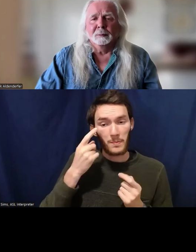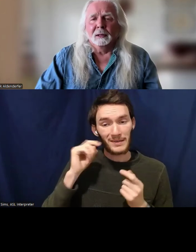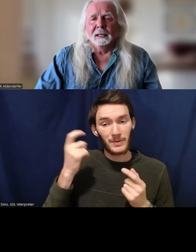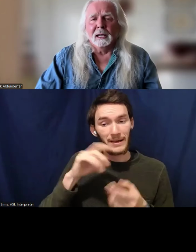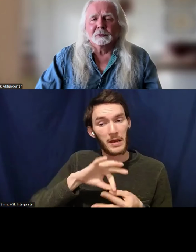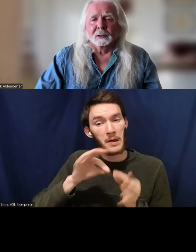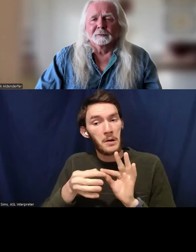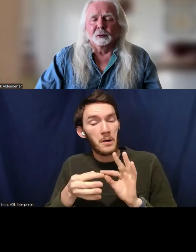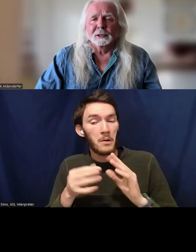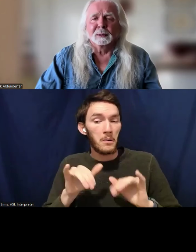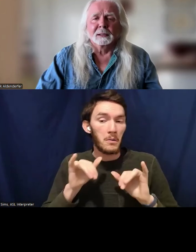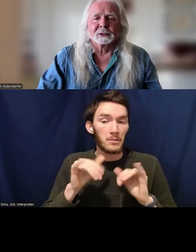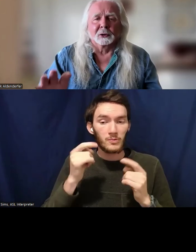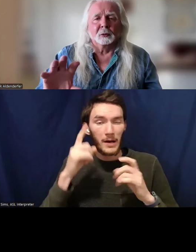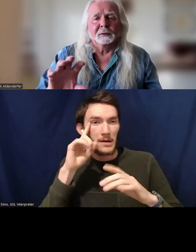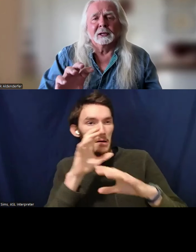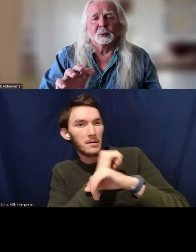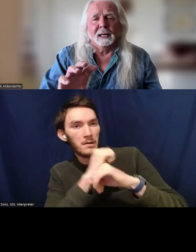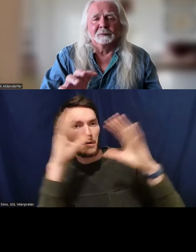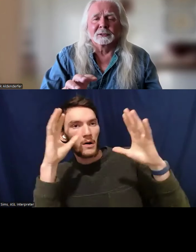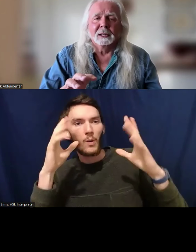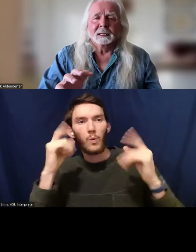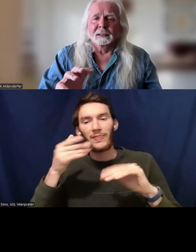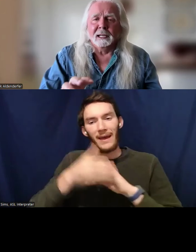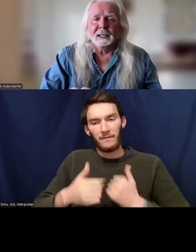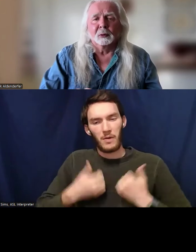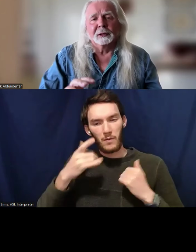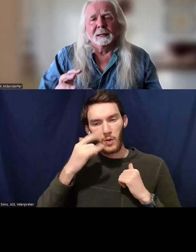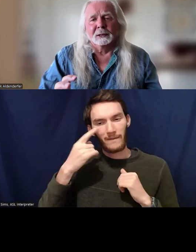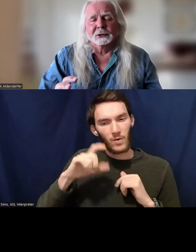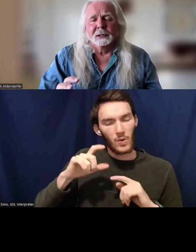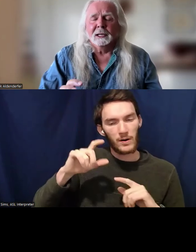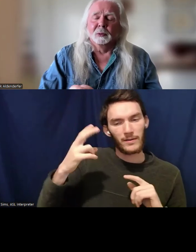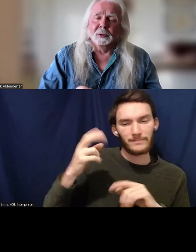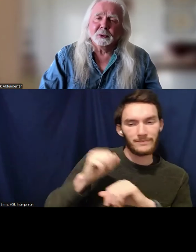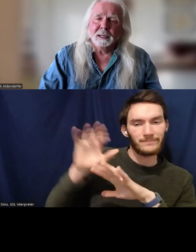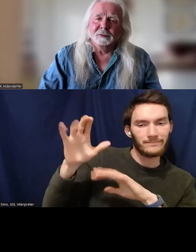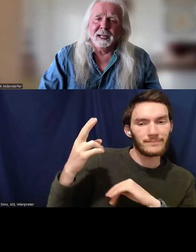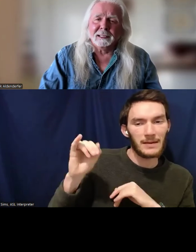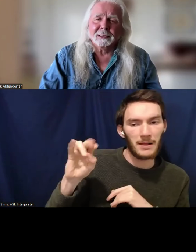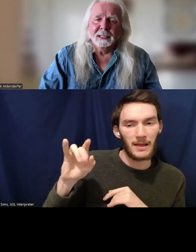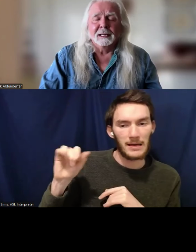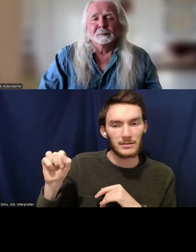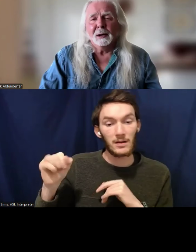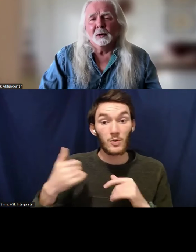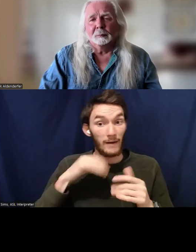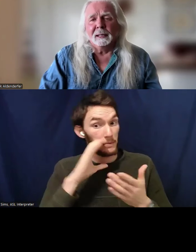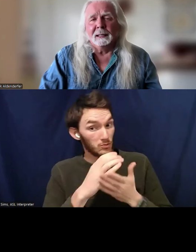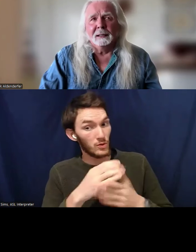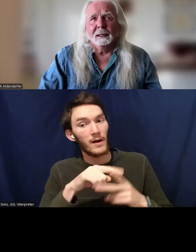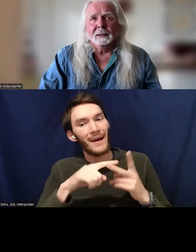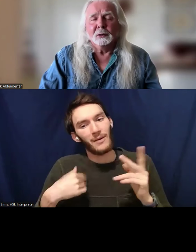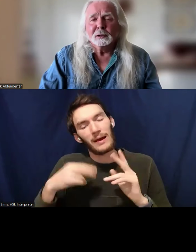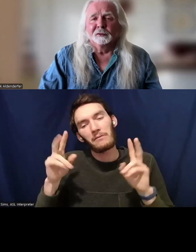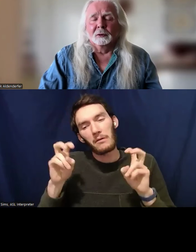a Himalayan afterlife with this, because not only then do we have this container with an image, we also have text that may well